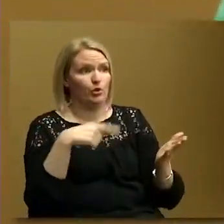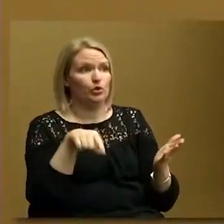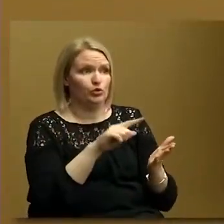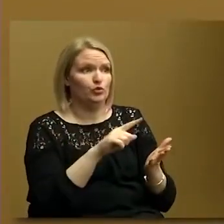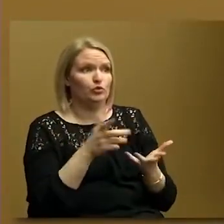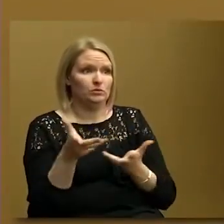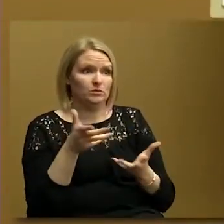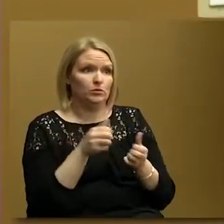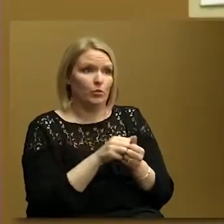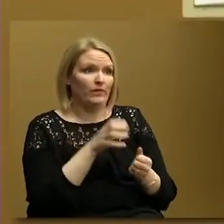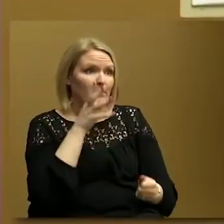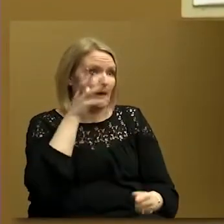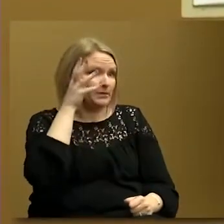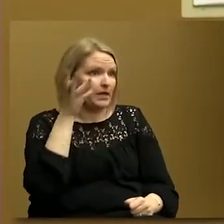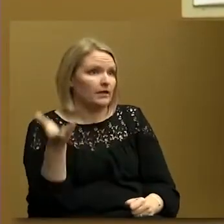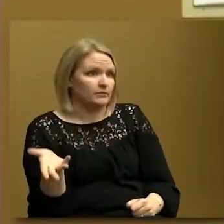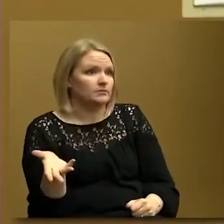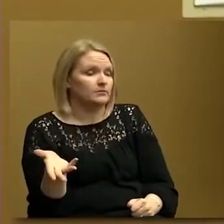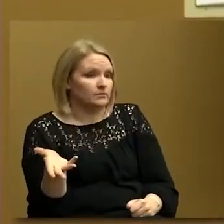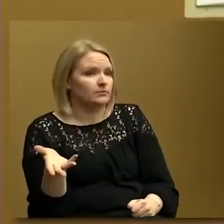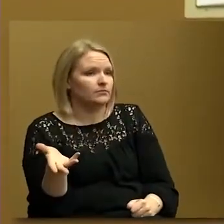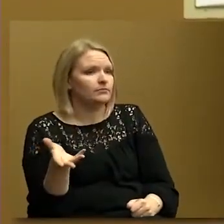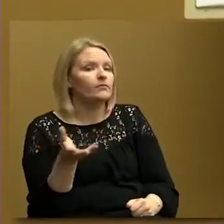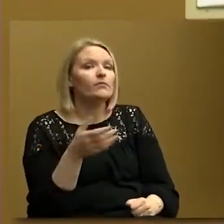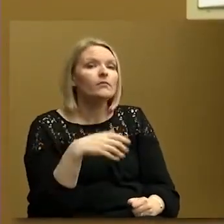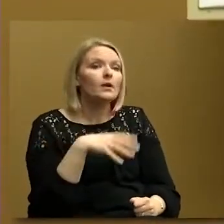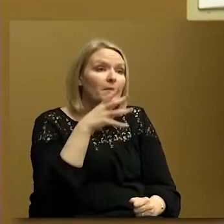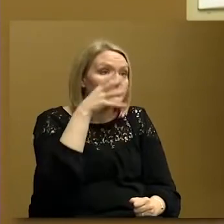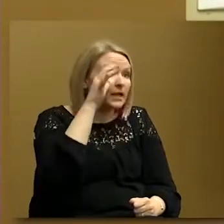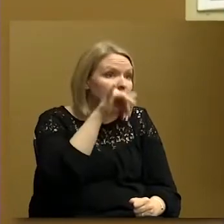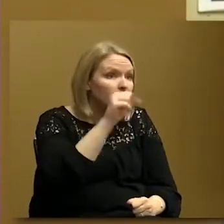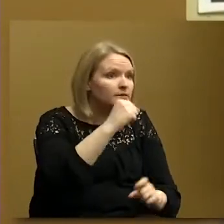do this assessment with not only the